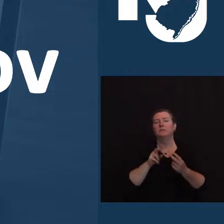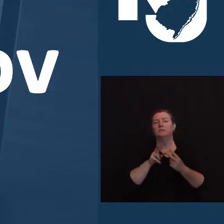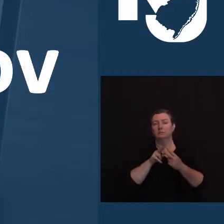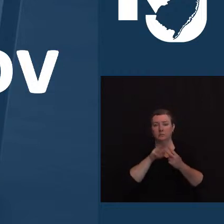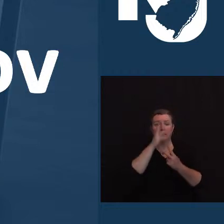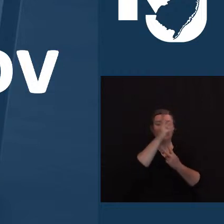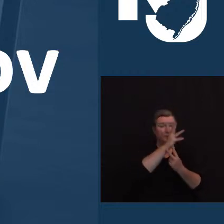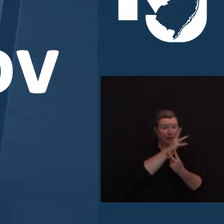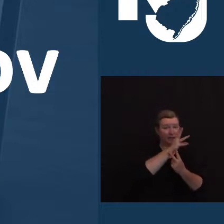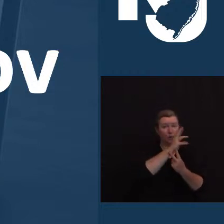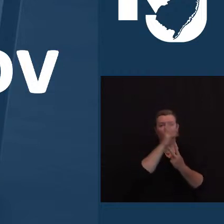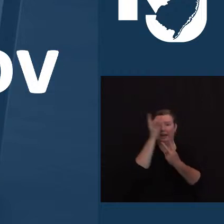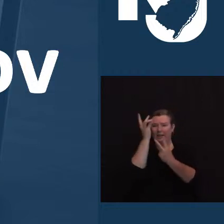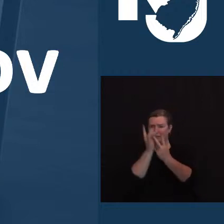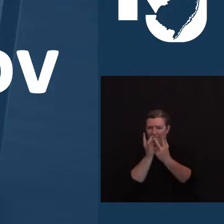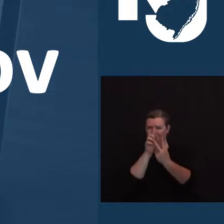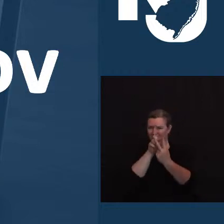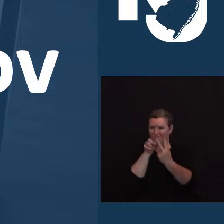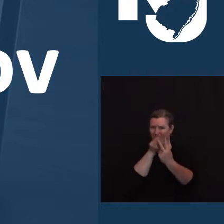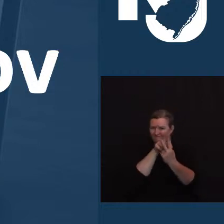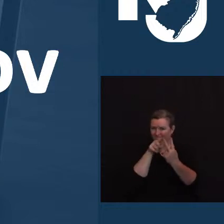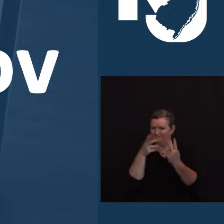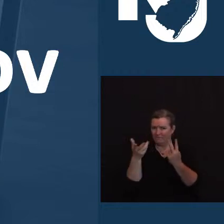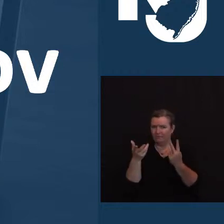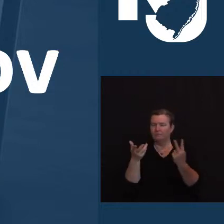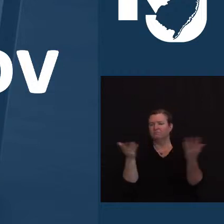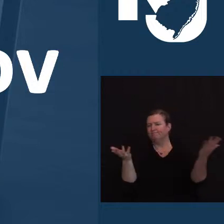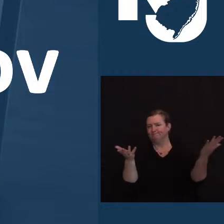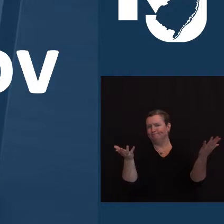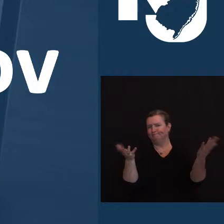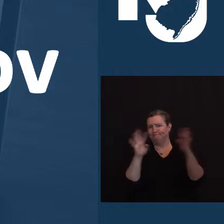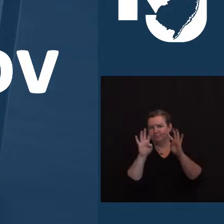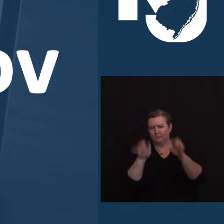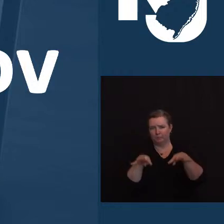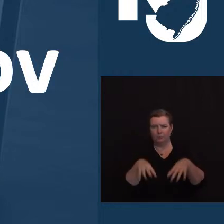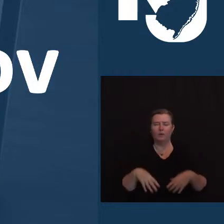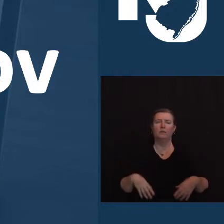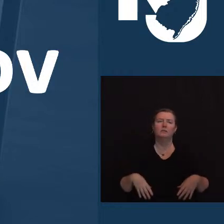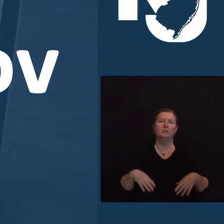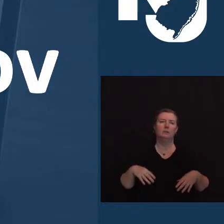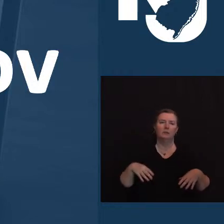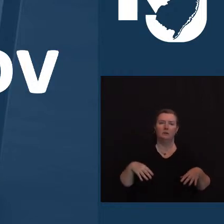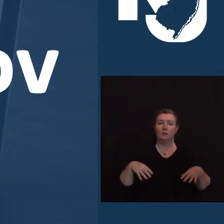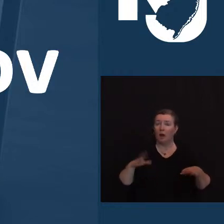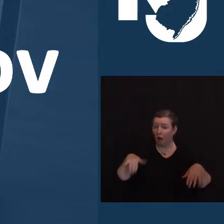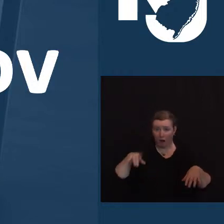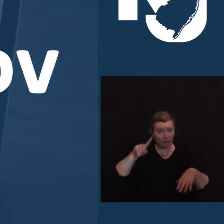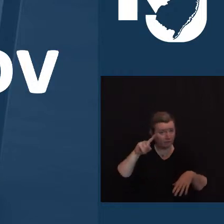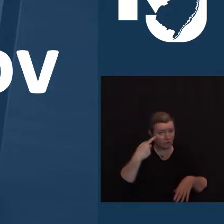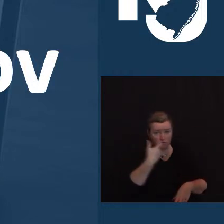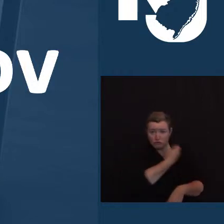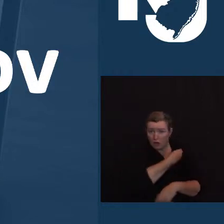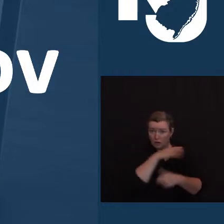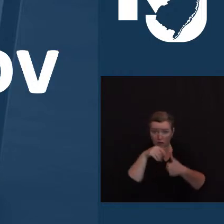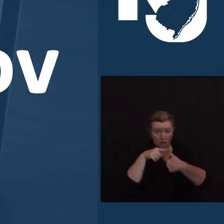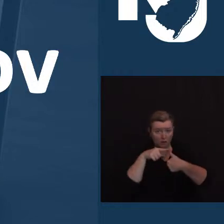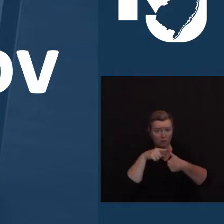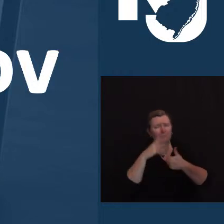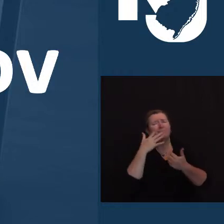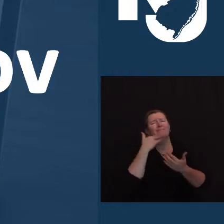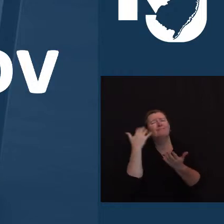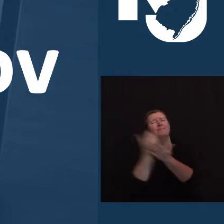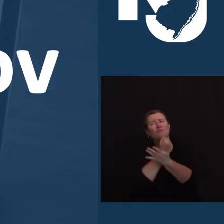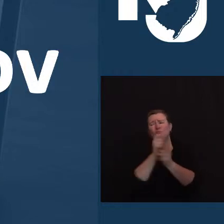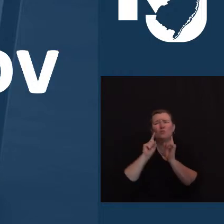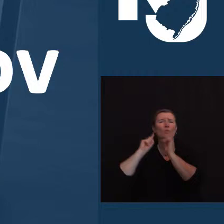their initial round of vaccinations. But if you have yet to get your first shot, now is the time to do it, because the demand is only going to pick